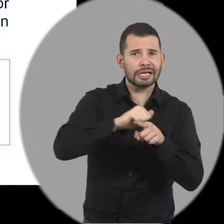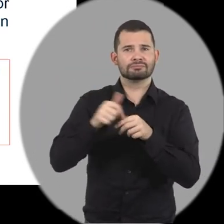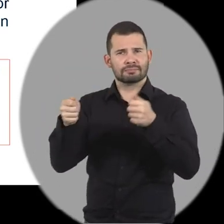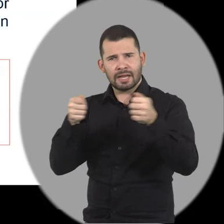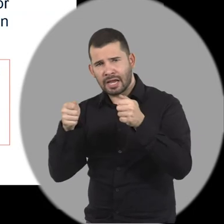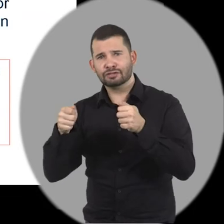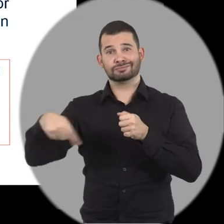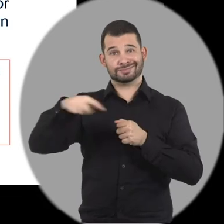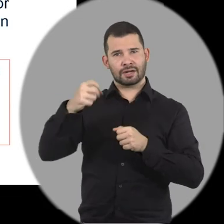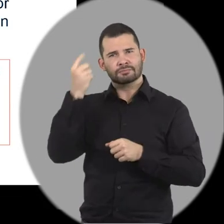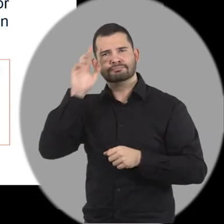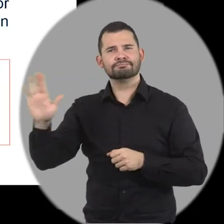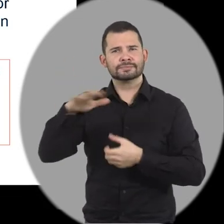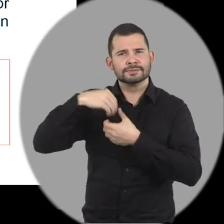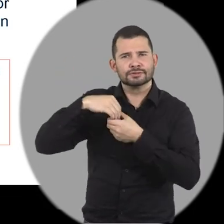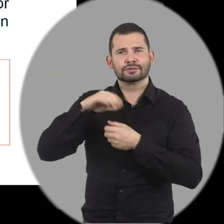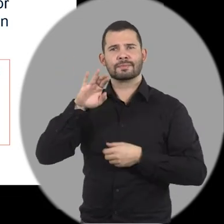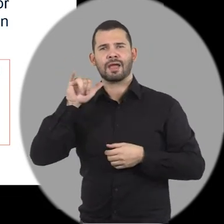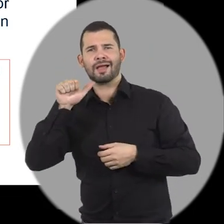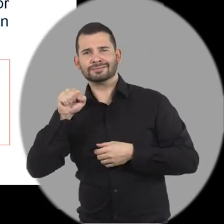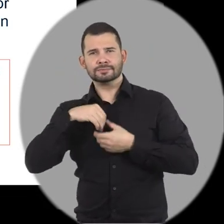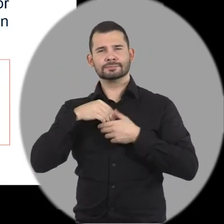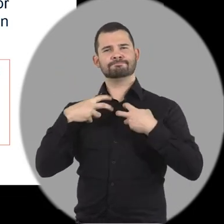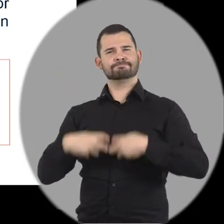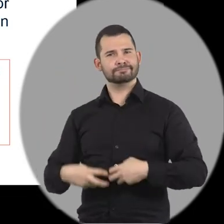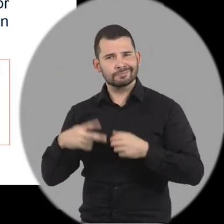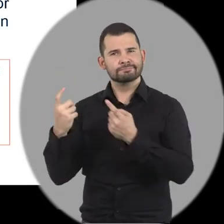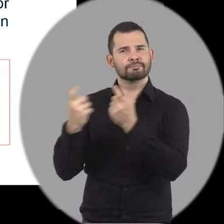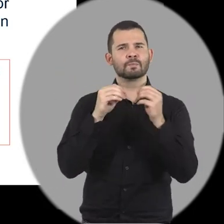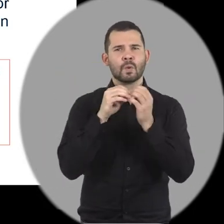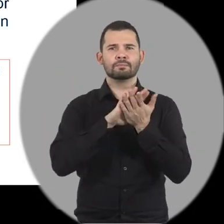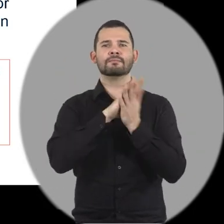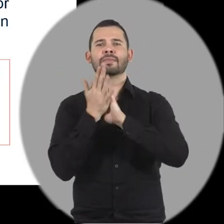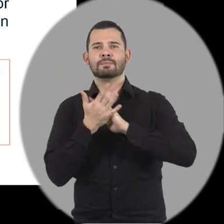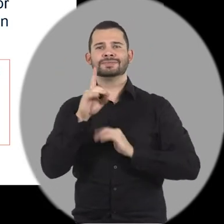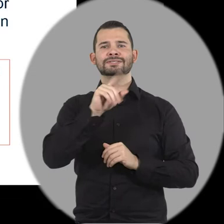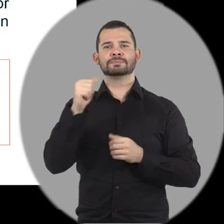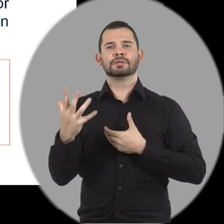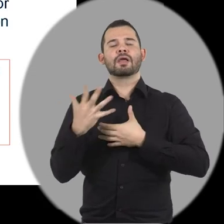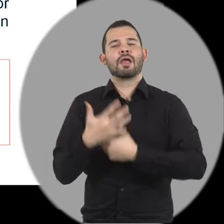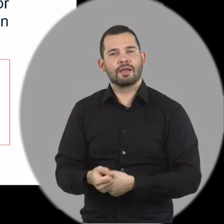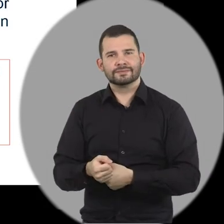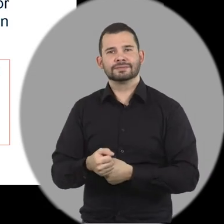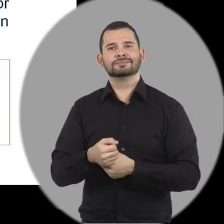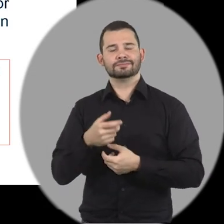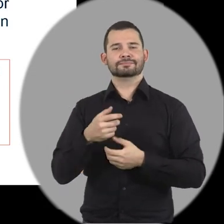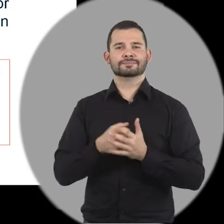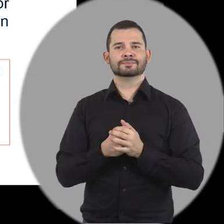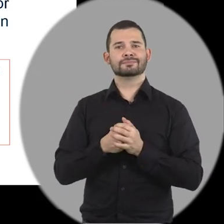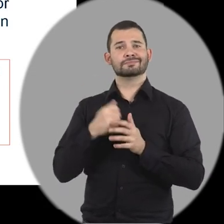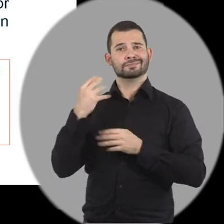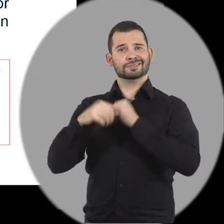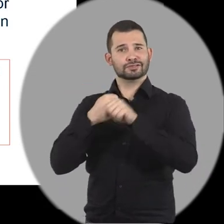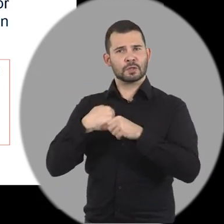manage bias in the recruitment and onboarding process, as well as to become more disability confident. This year, we also participated in